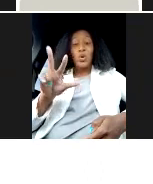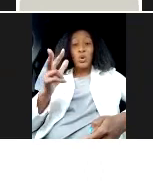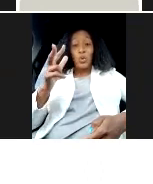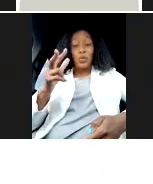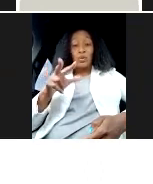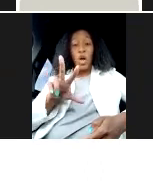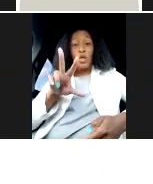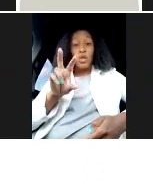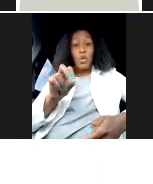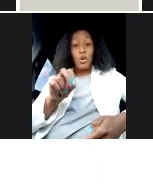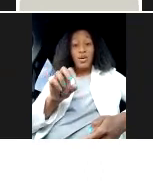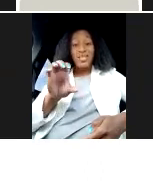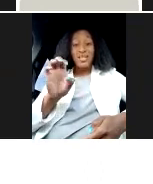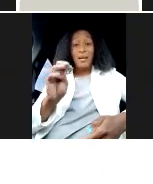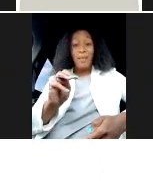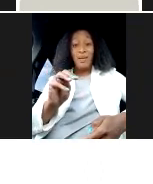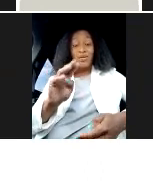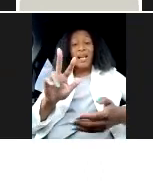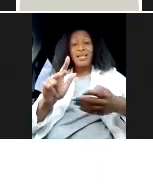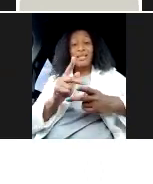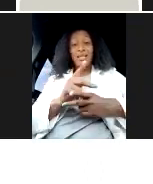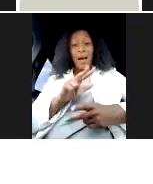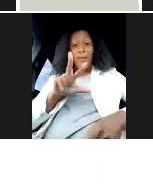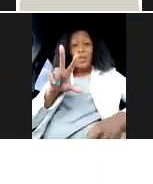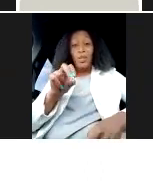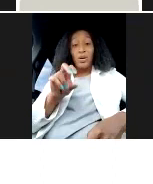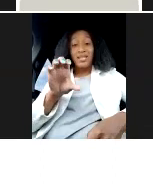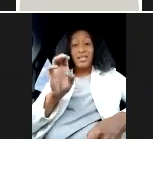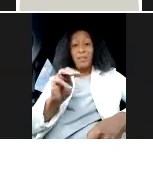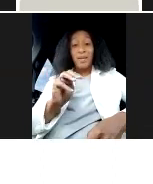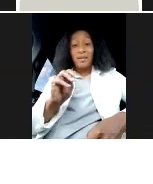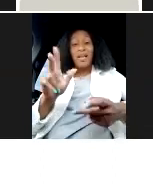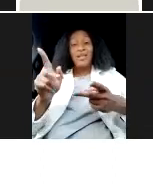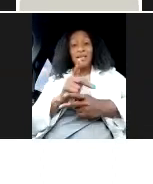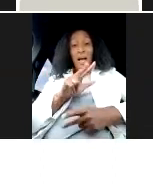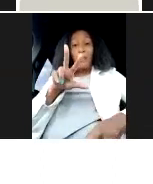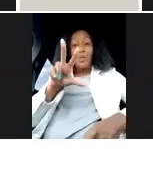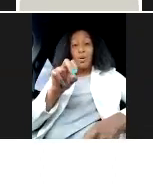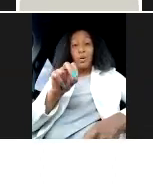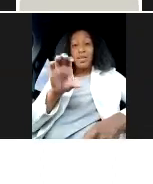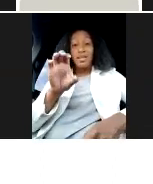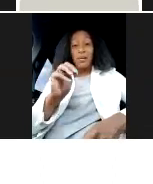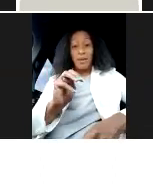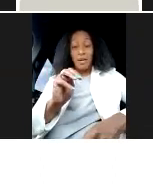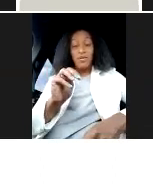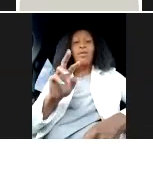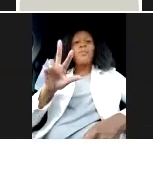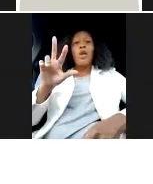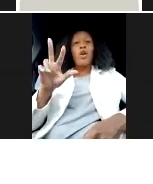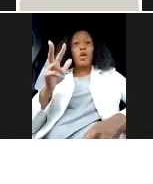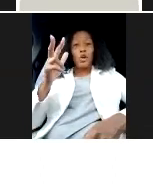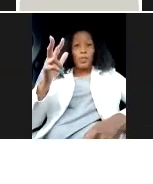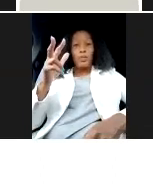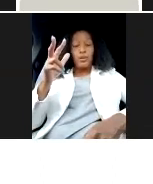And so they got 27,000 centimeters cubed, right? Because we took our length unit, our